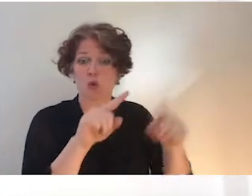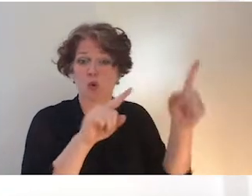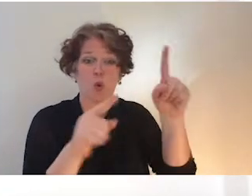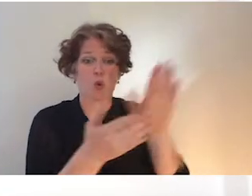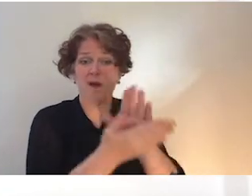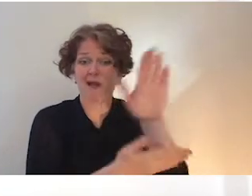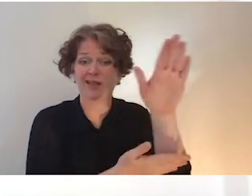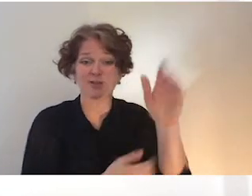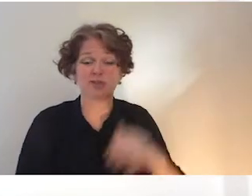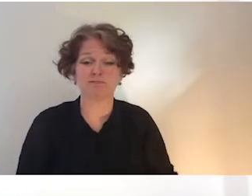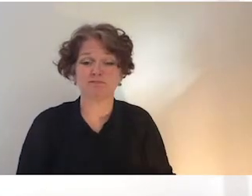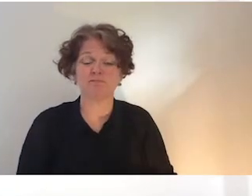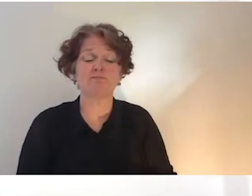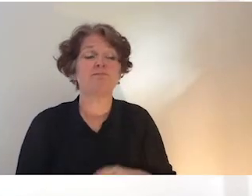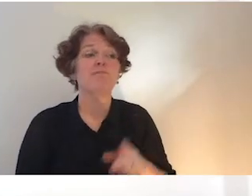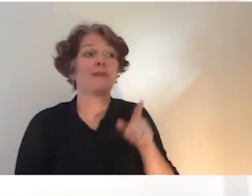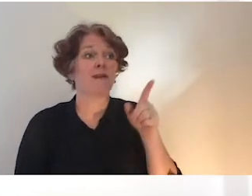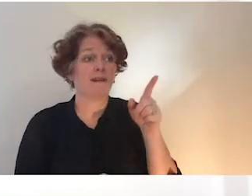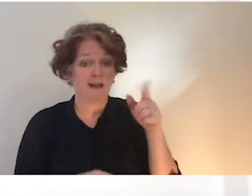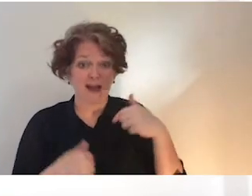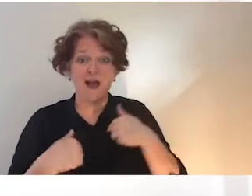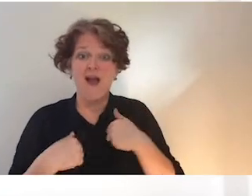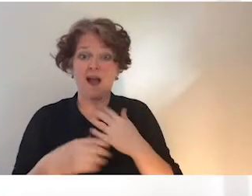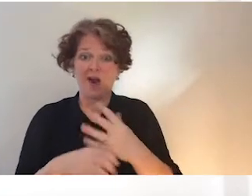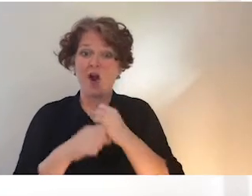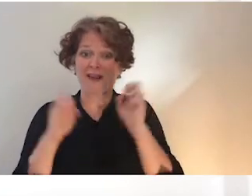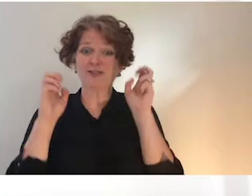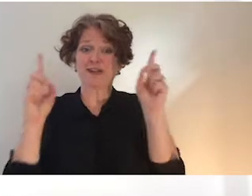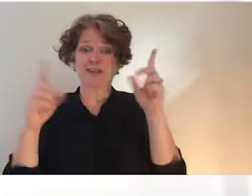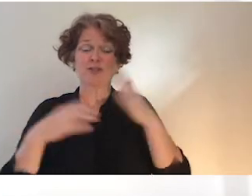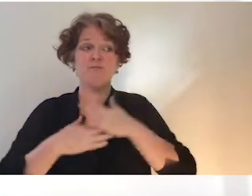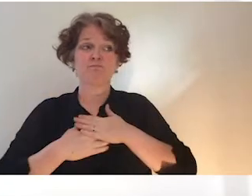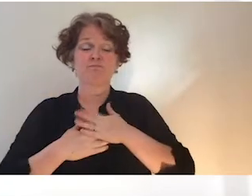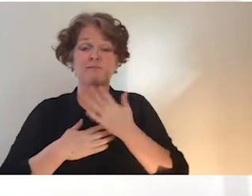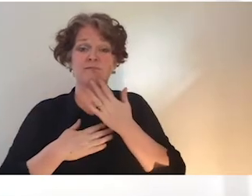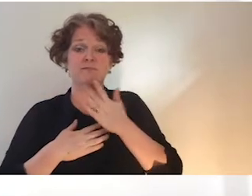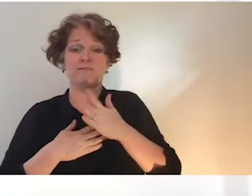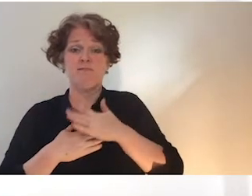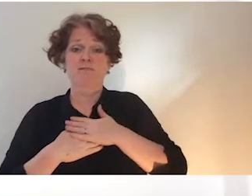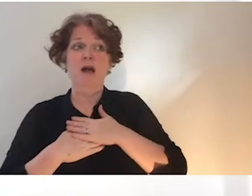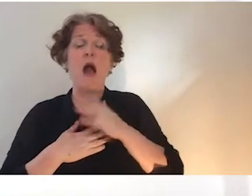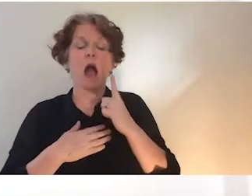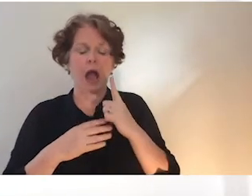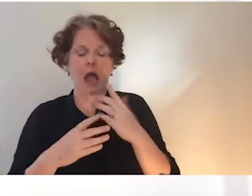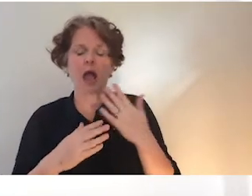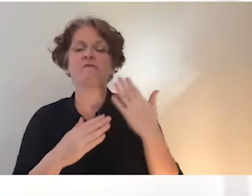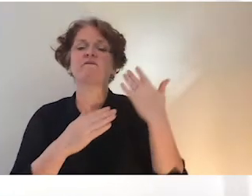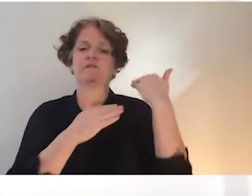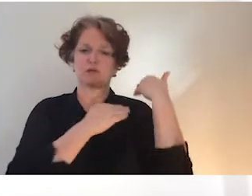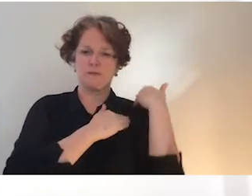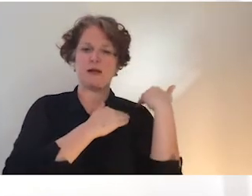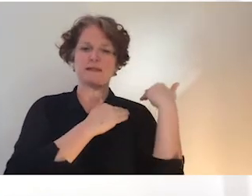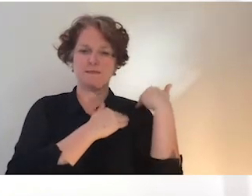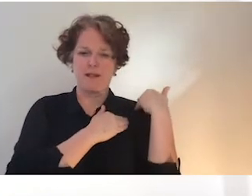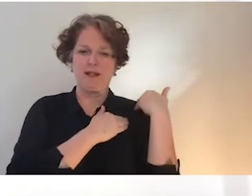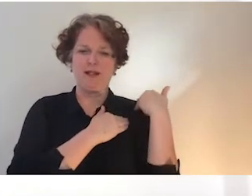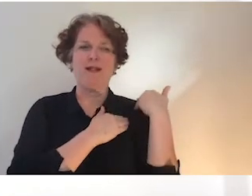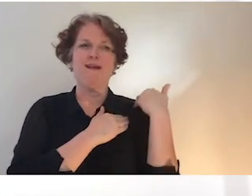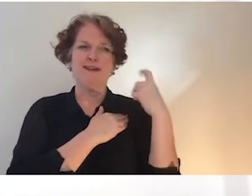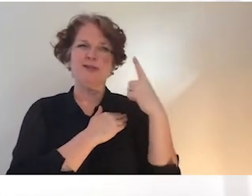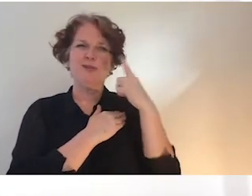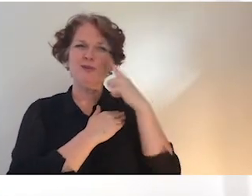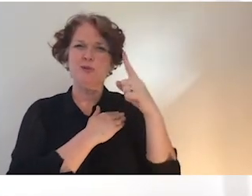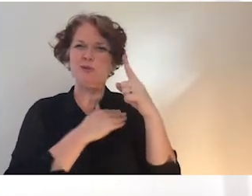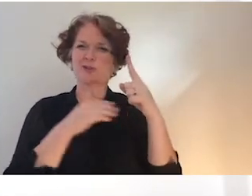forbidden to attend college. Privileged to receive an education, I inherited the responsibility of excelling